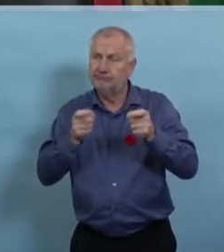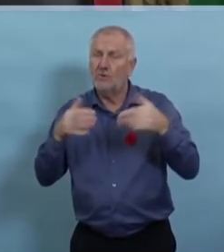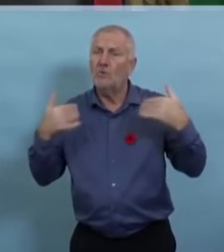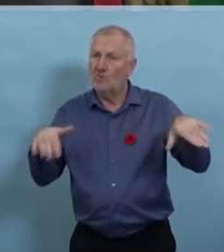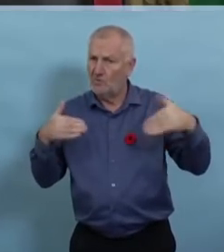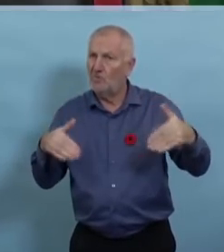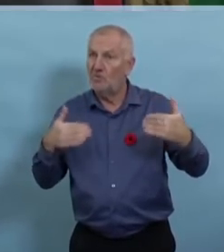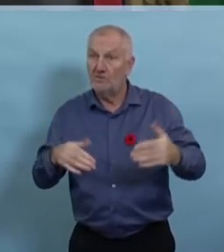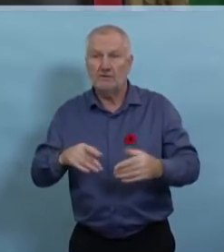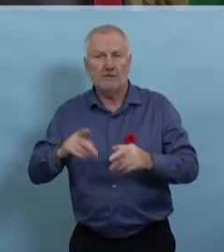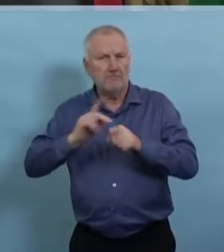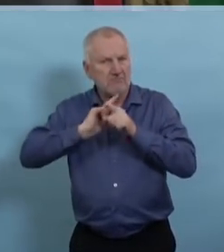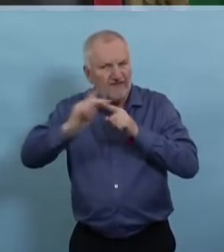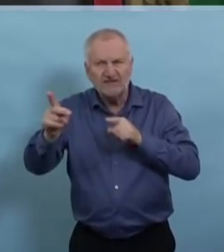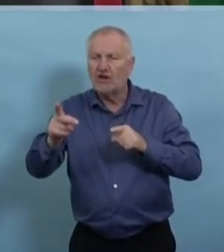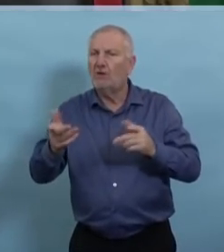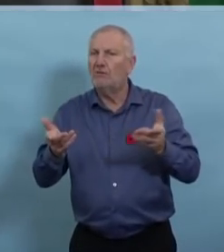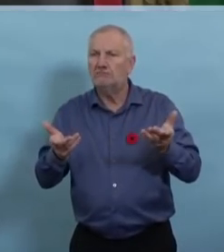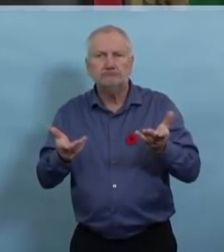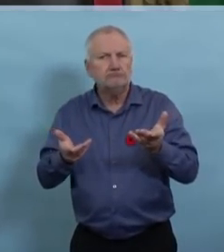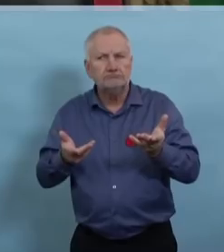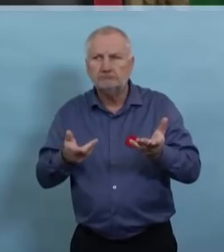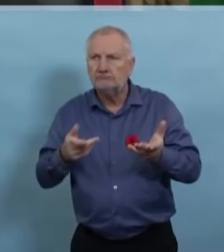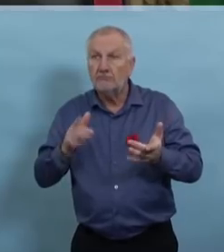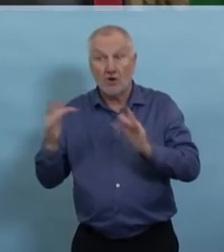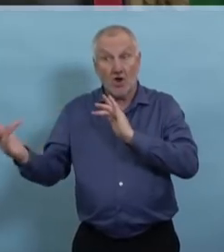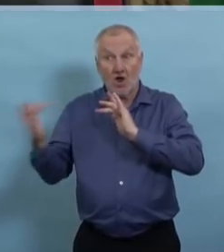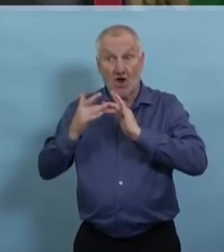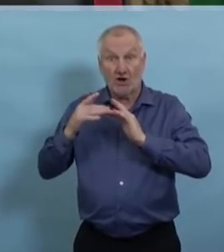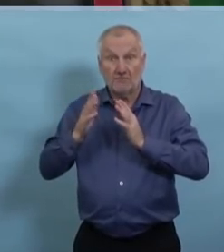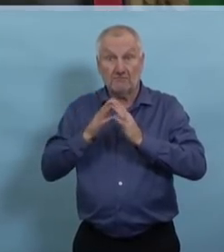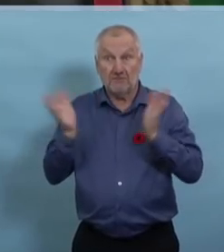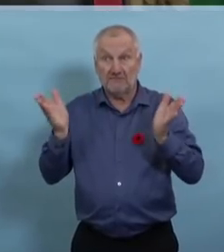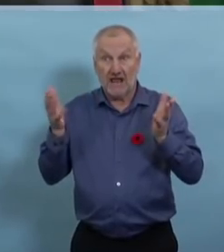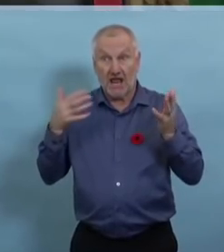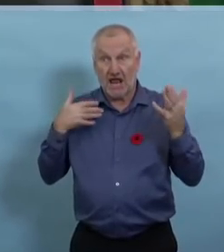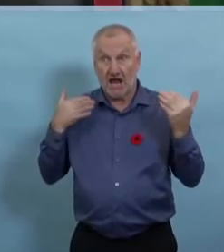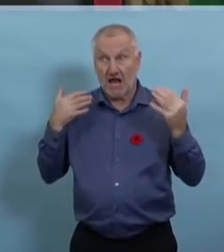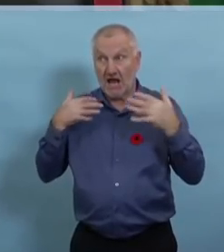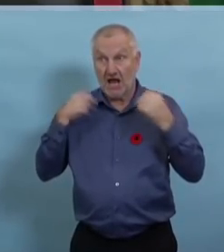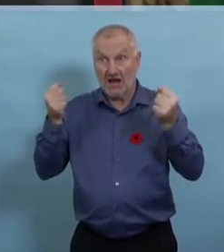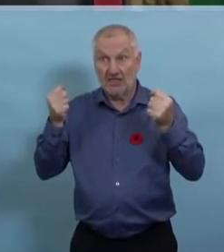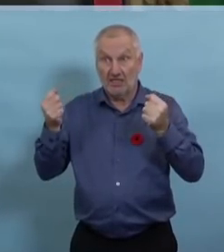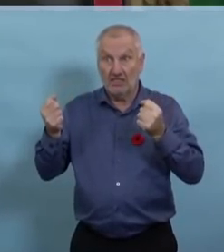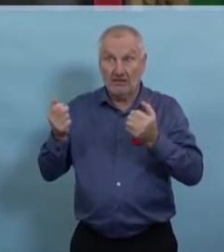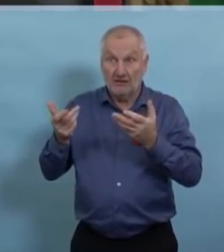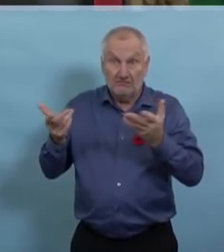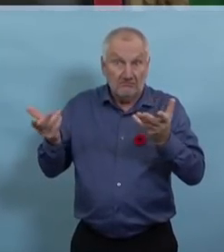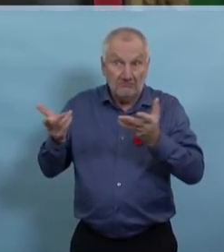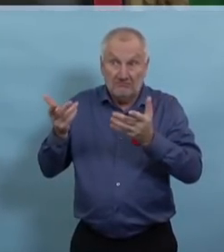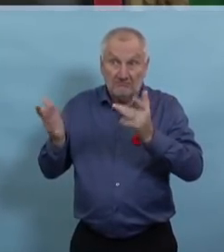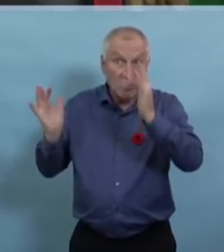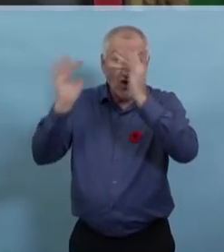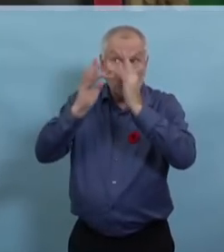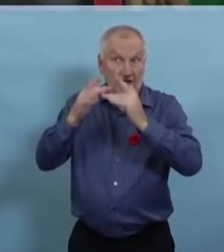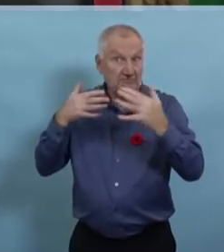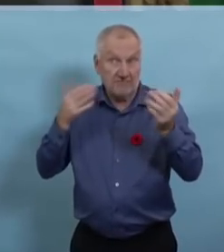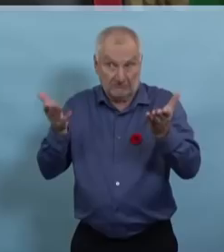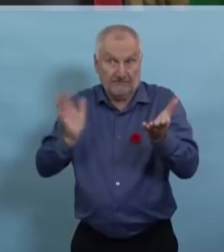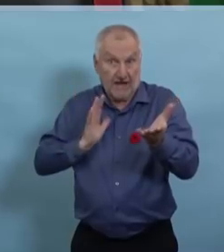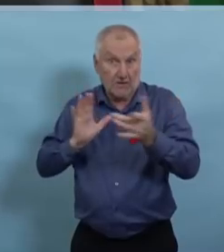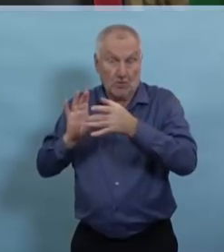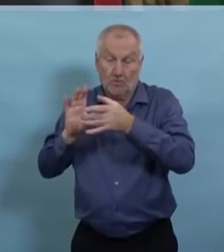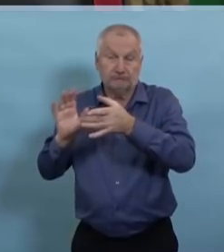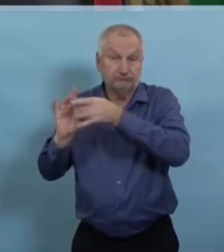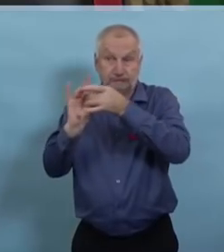touch with public health, they're very supportive of those relationships. But certainly our principals are really the driving force behind